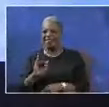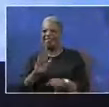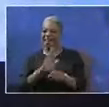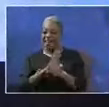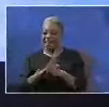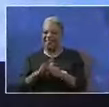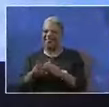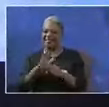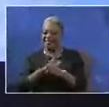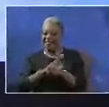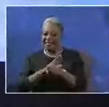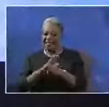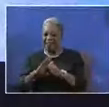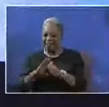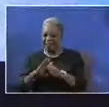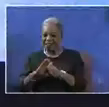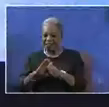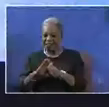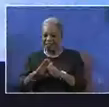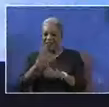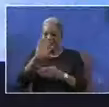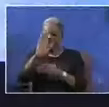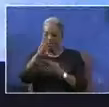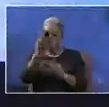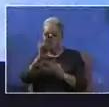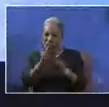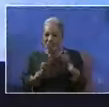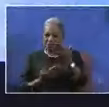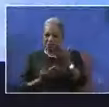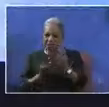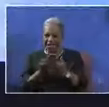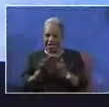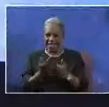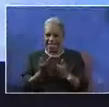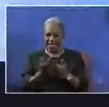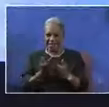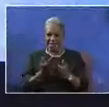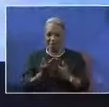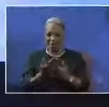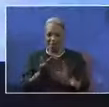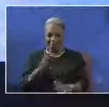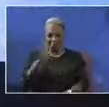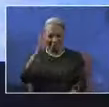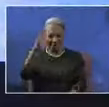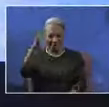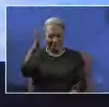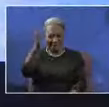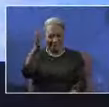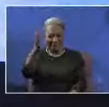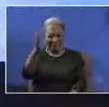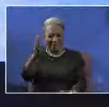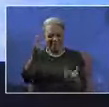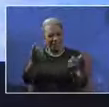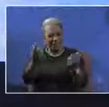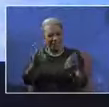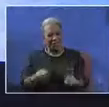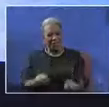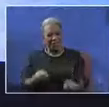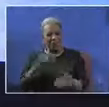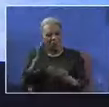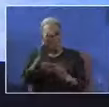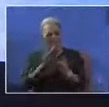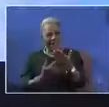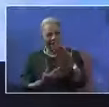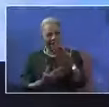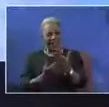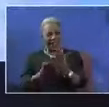Relax your hand. Hold your hand back. That's why I've been titled this message, when the hand comes down. He says, hold